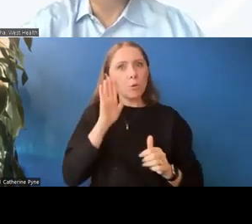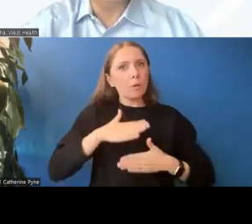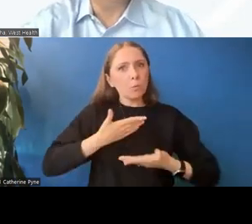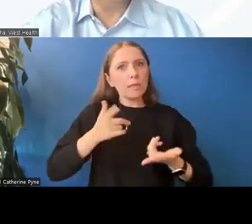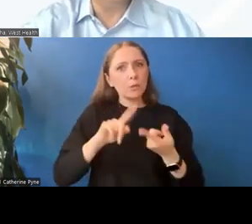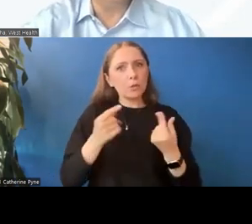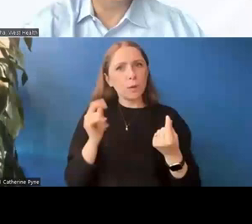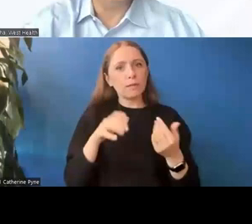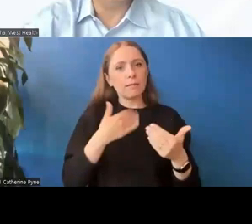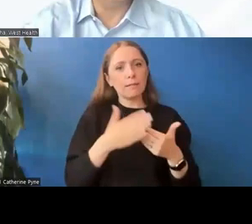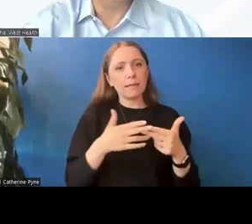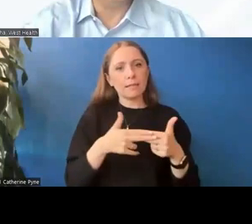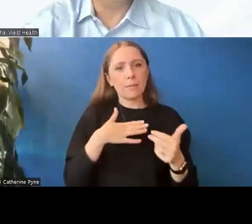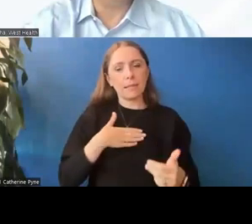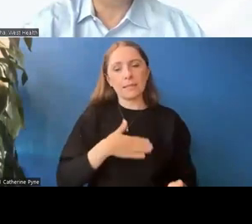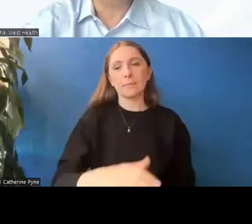Next slide, please.